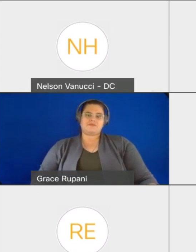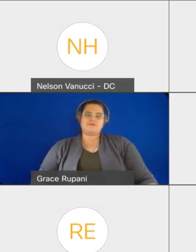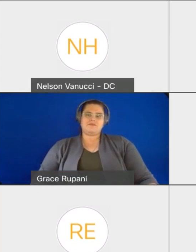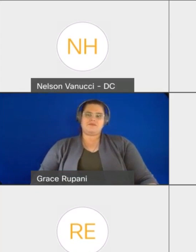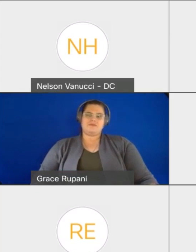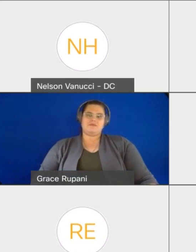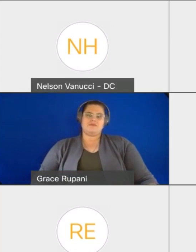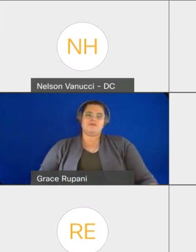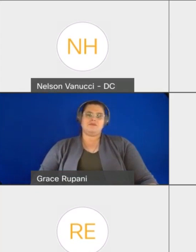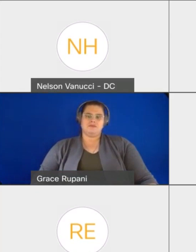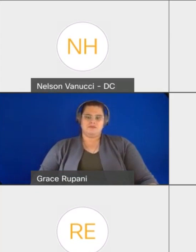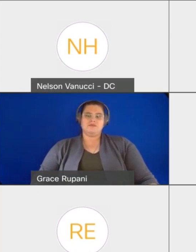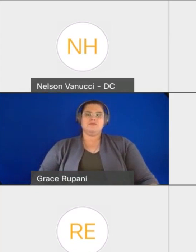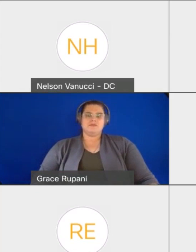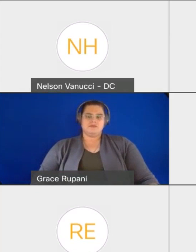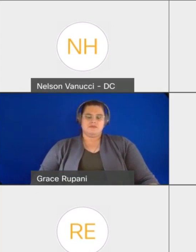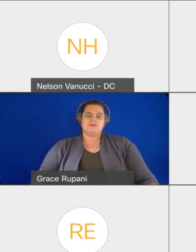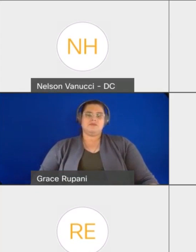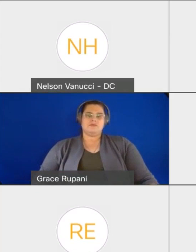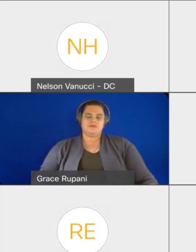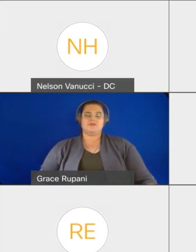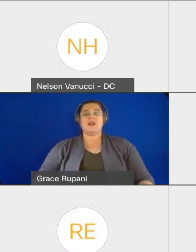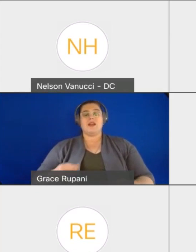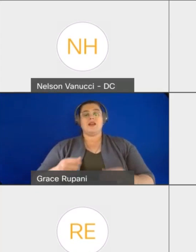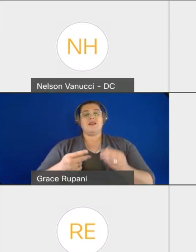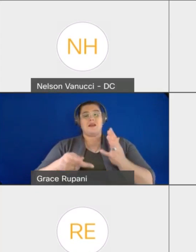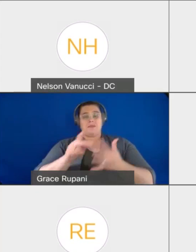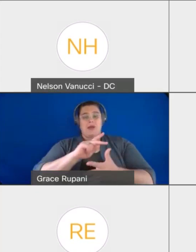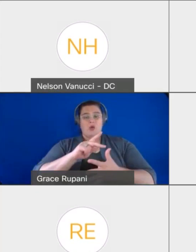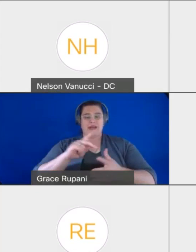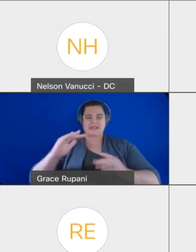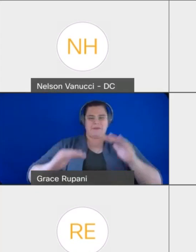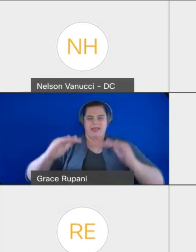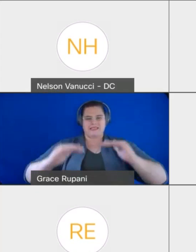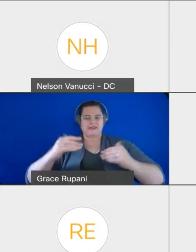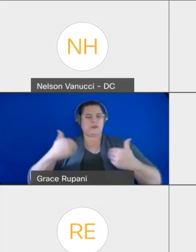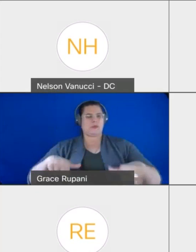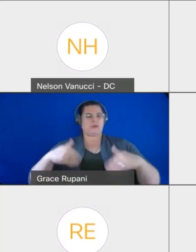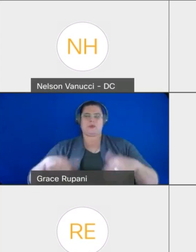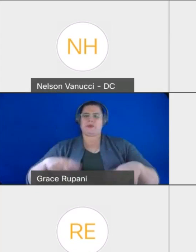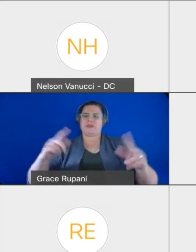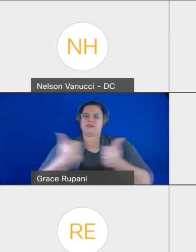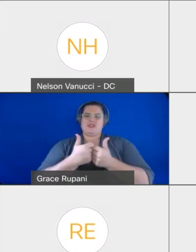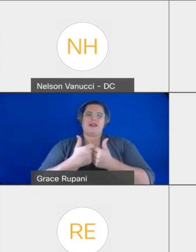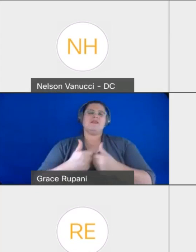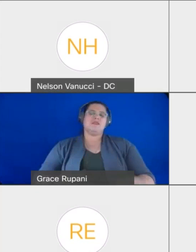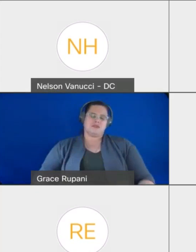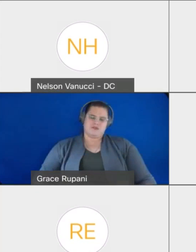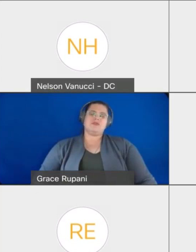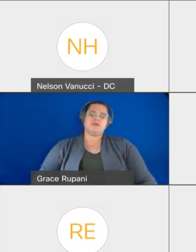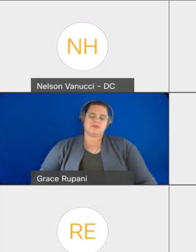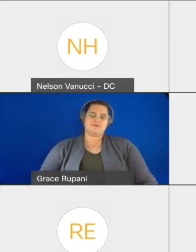balancing all of those priorities is a tremendous challenge. But what I do know, because I did hear this